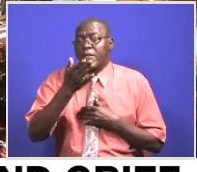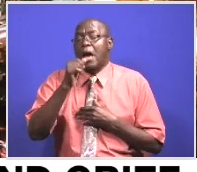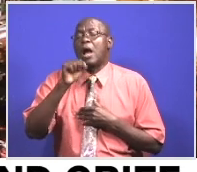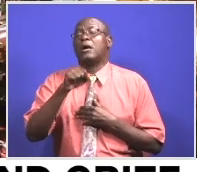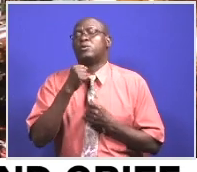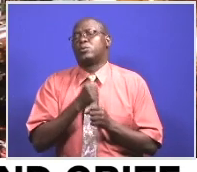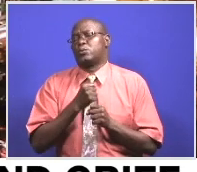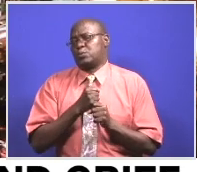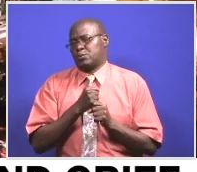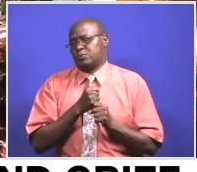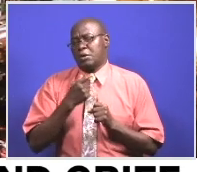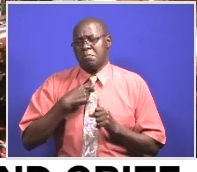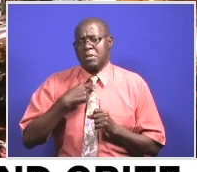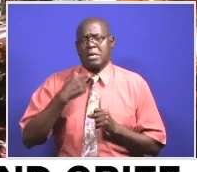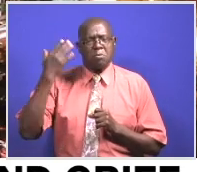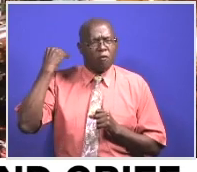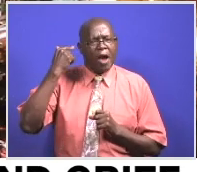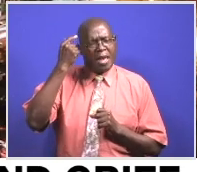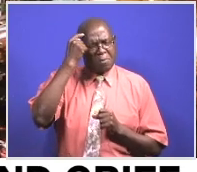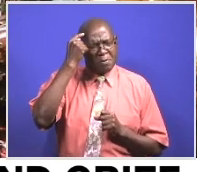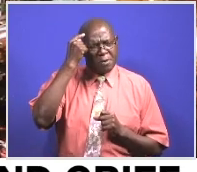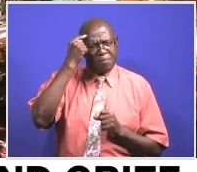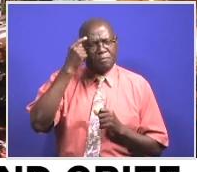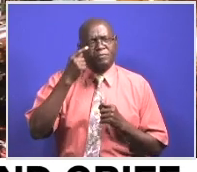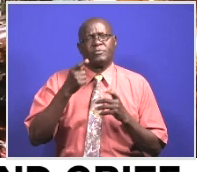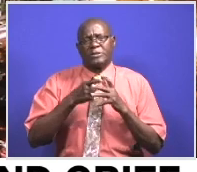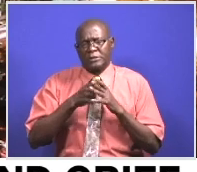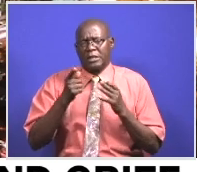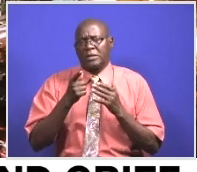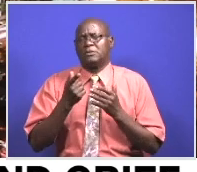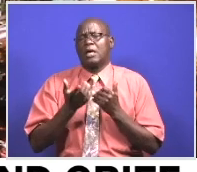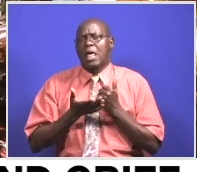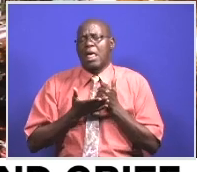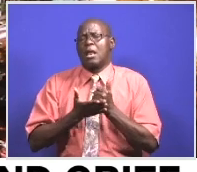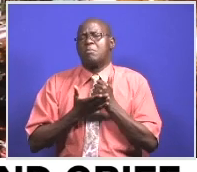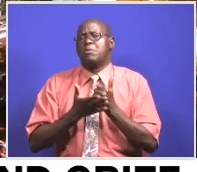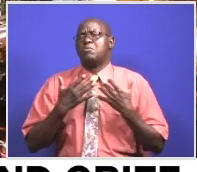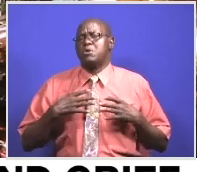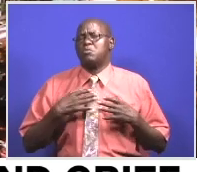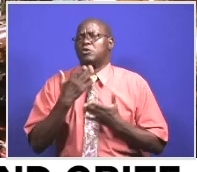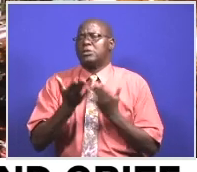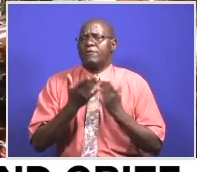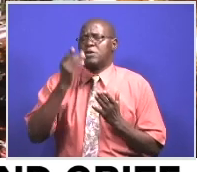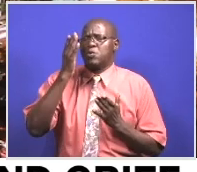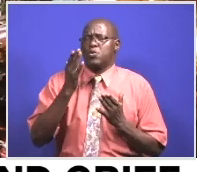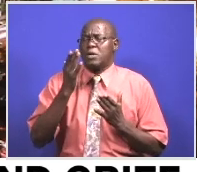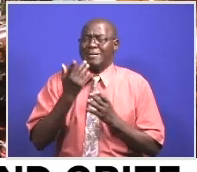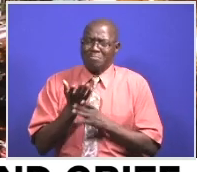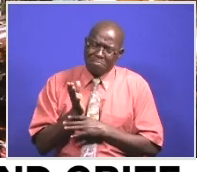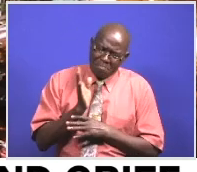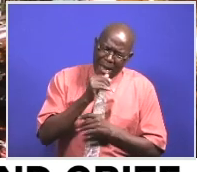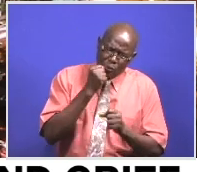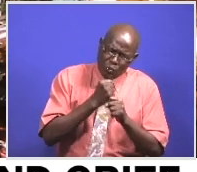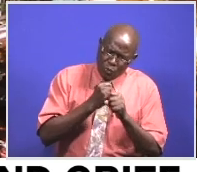I remember, start to remember how I love helping people. I love serving God. And going back to do that which I